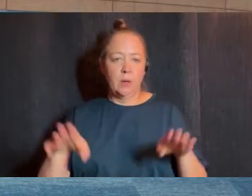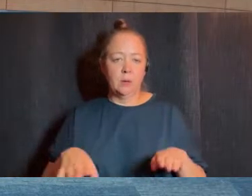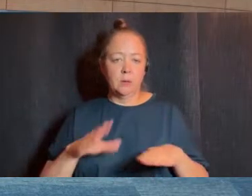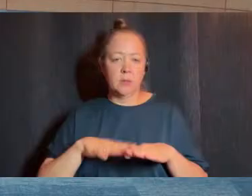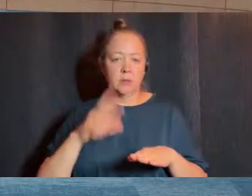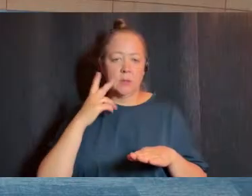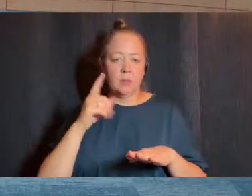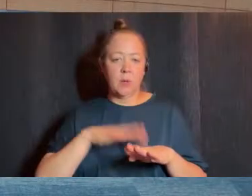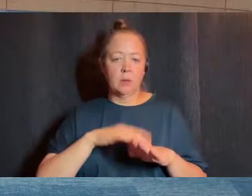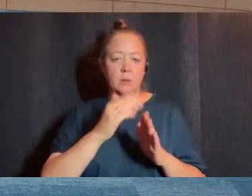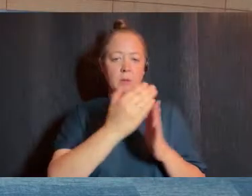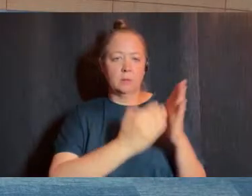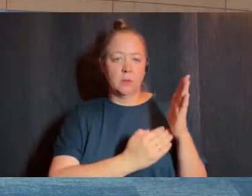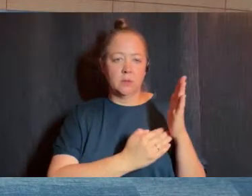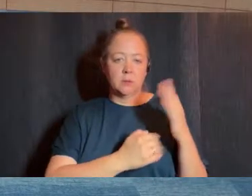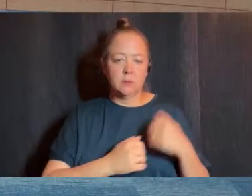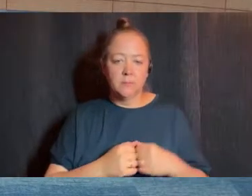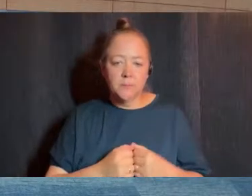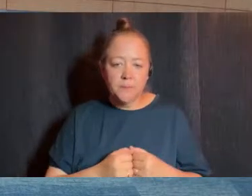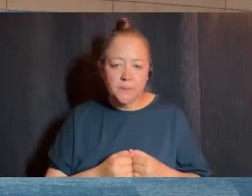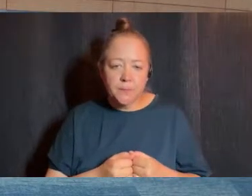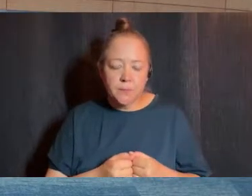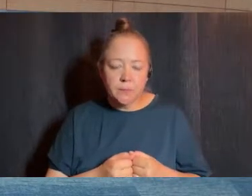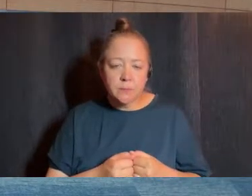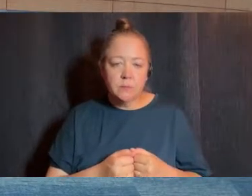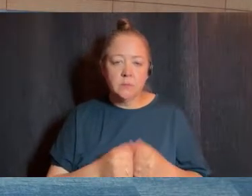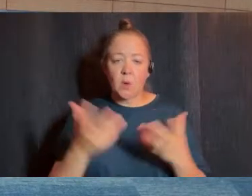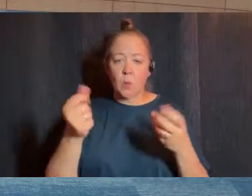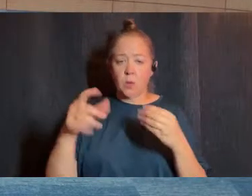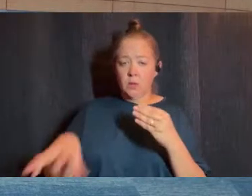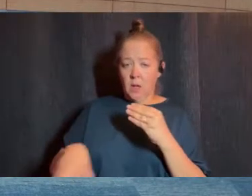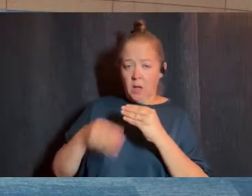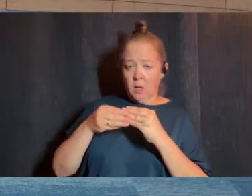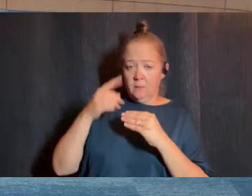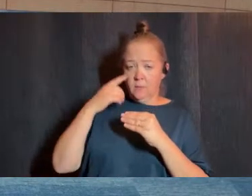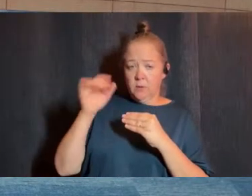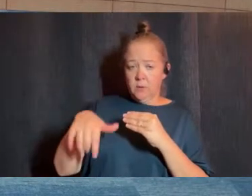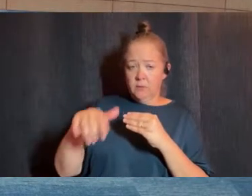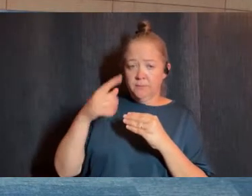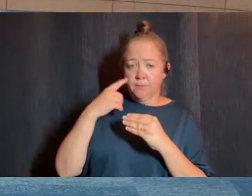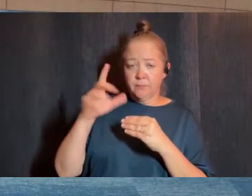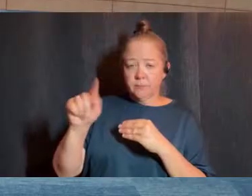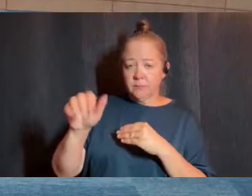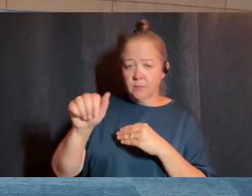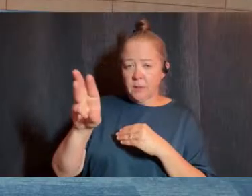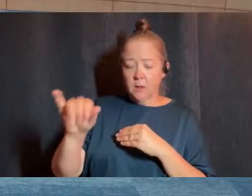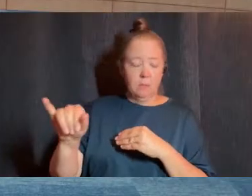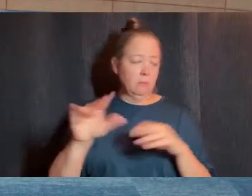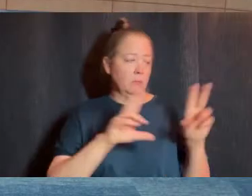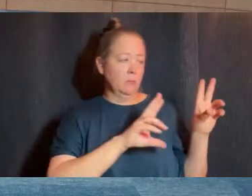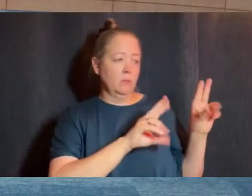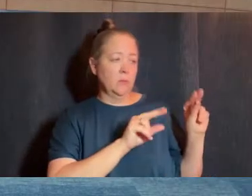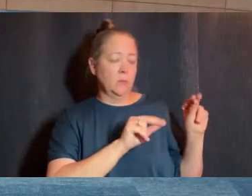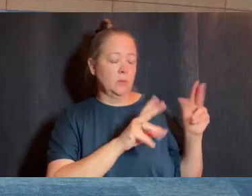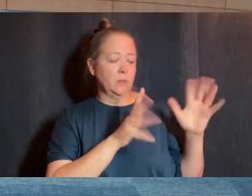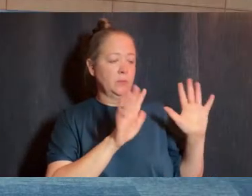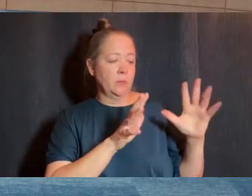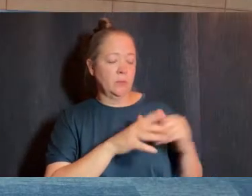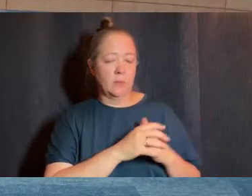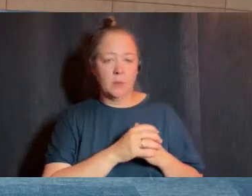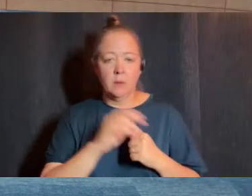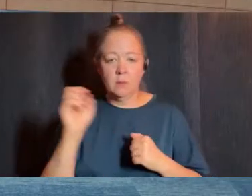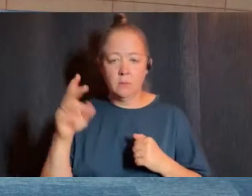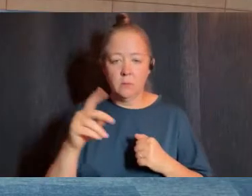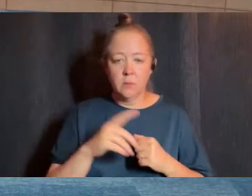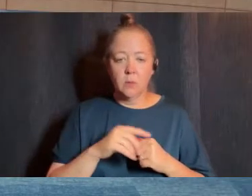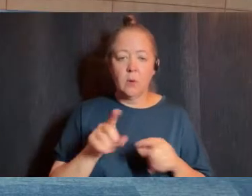Legault. Great. We had also just talked about possibly having a statement from the planning